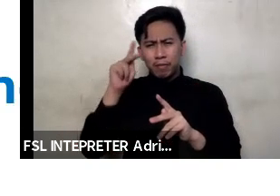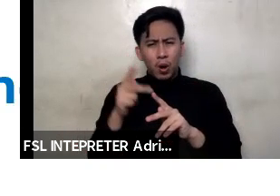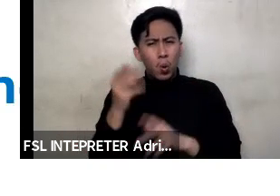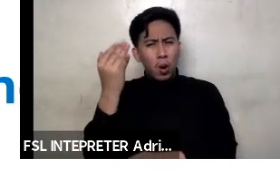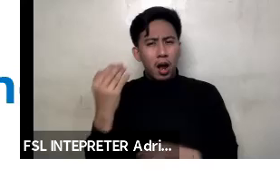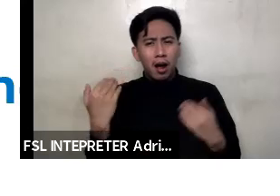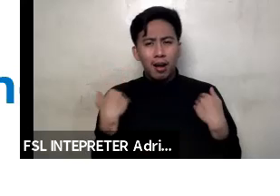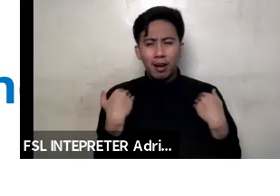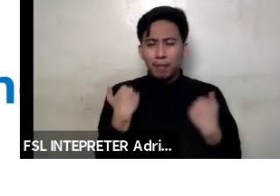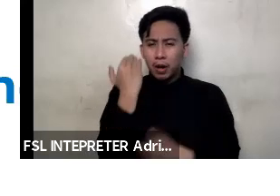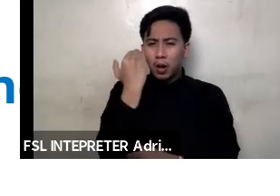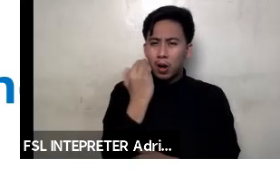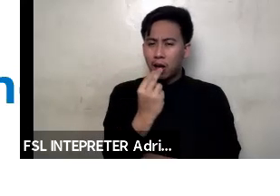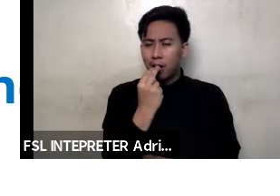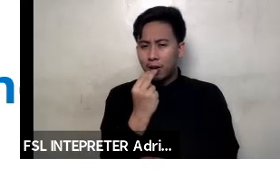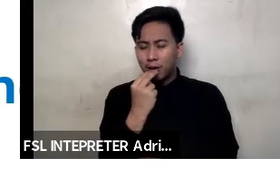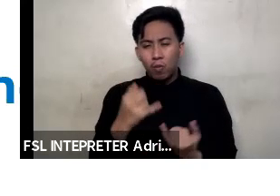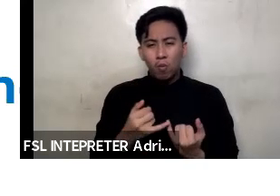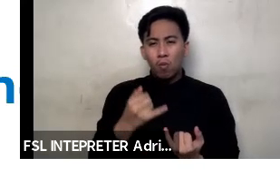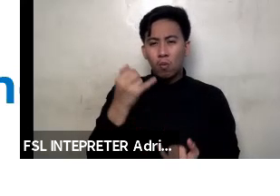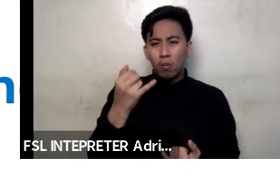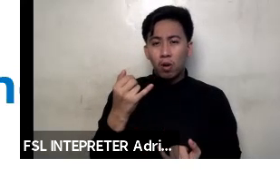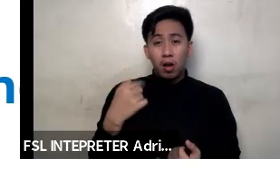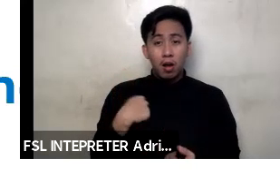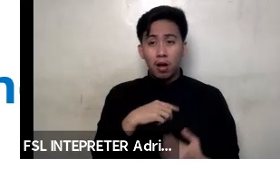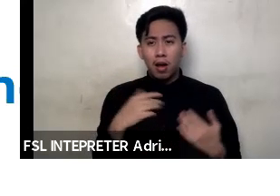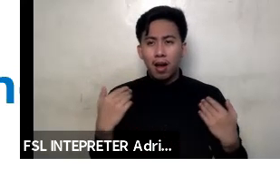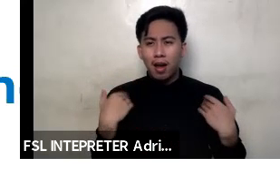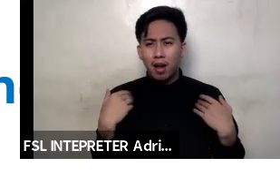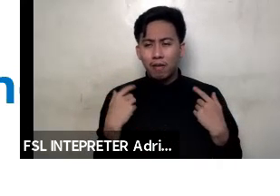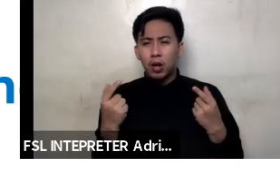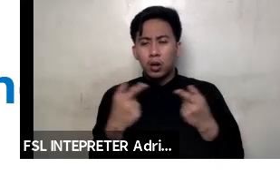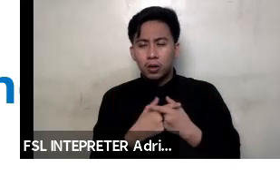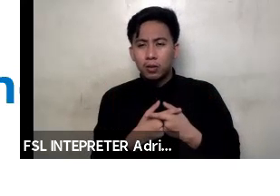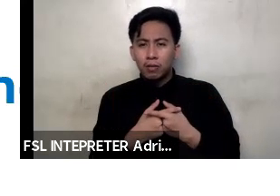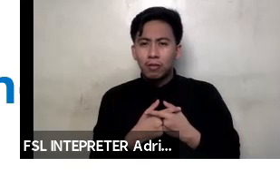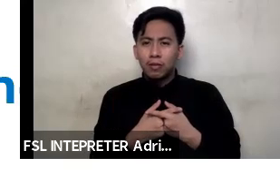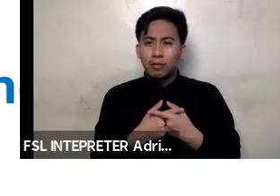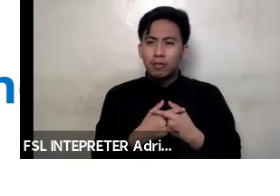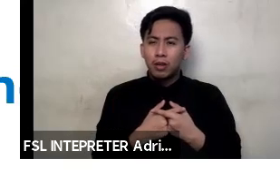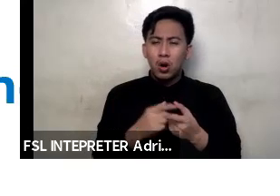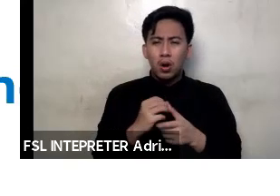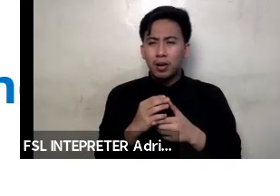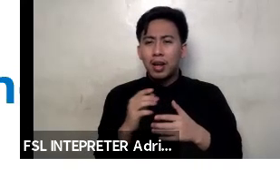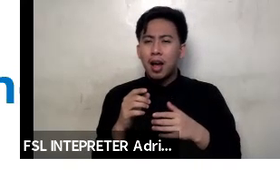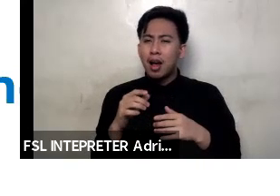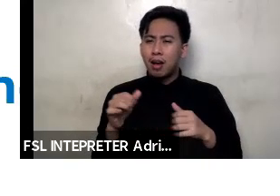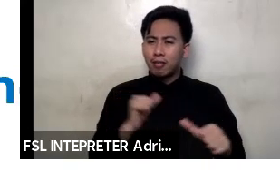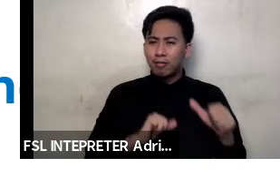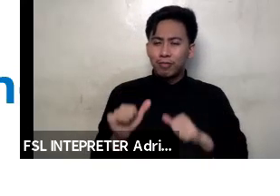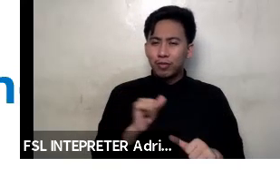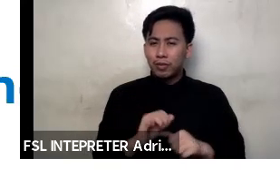malnutrition. And the last one is we have drivers like conflict and shocks and low productivity and efficient food supply